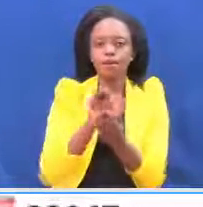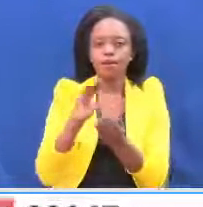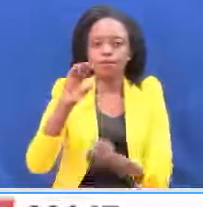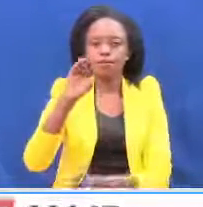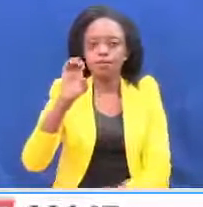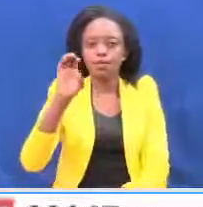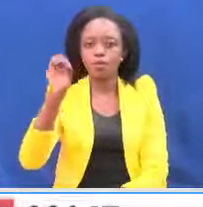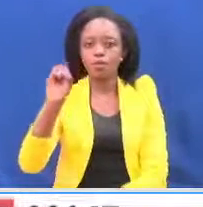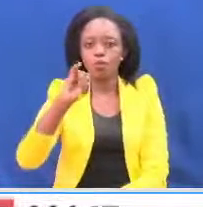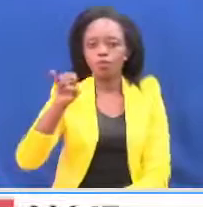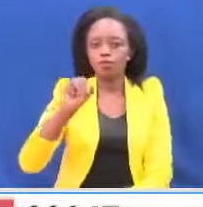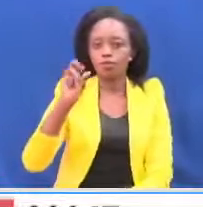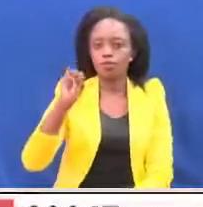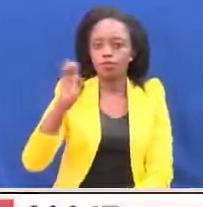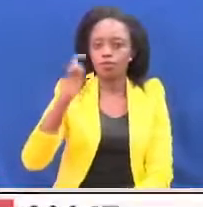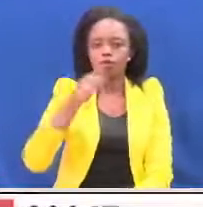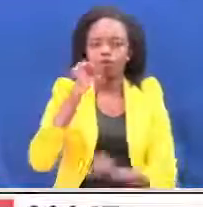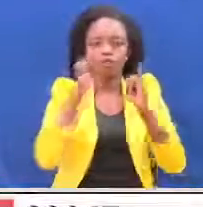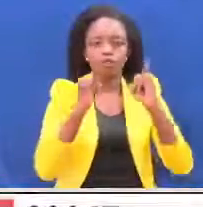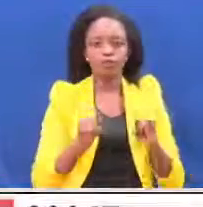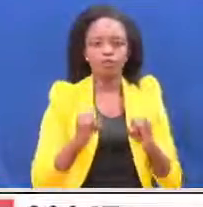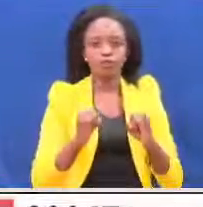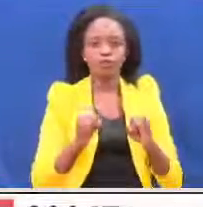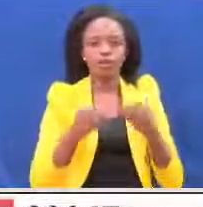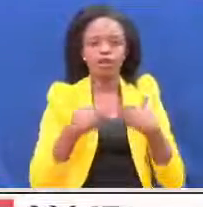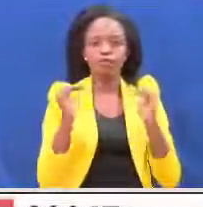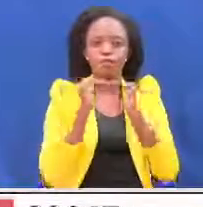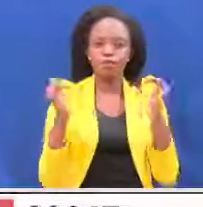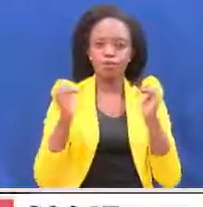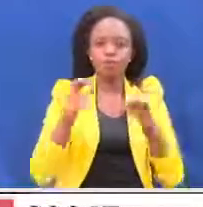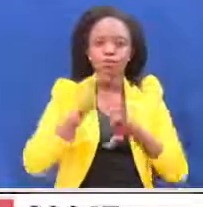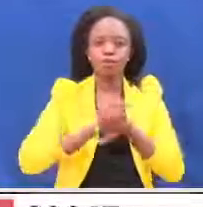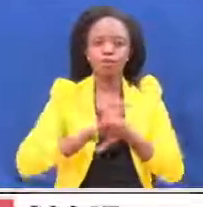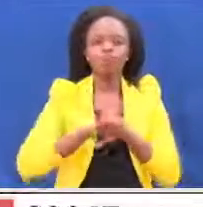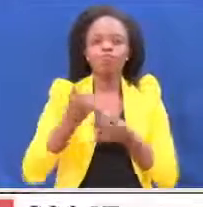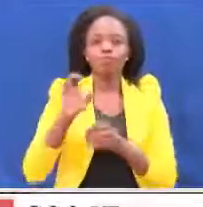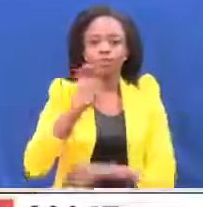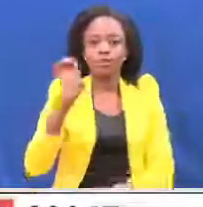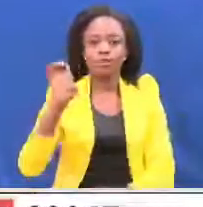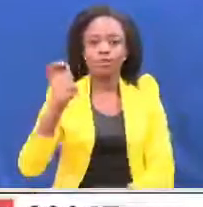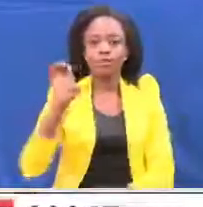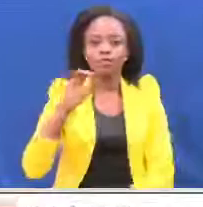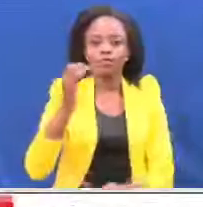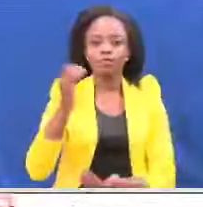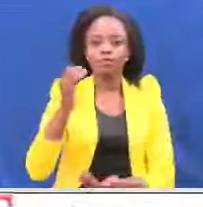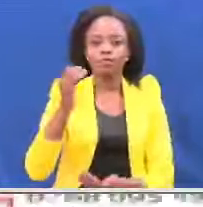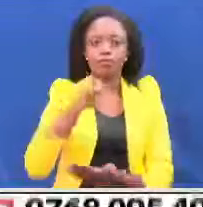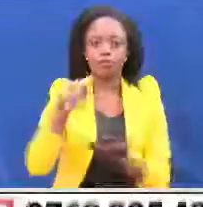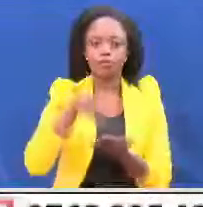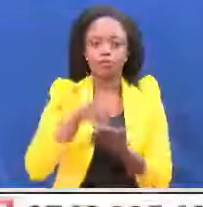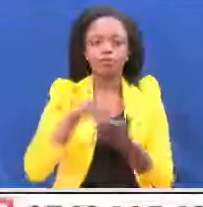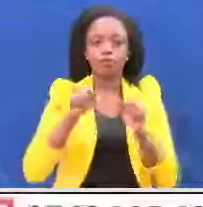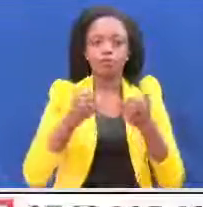James Mwangi. Mwangi says the new deal will see that Equity deepens its presence in East and Central Africa, and the deal between